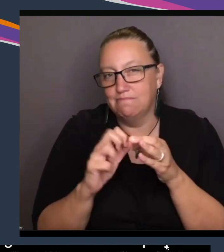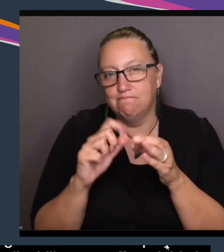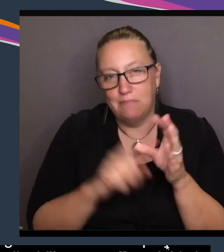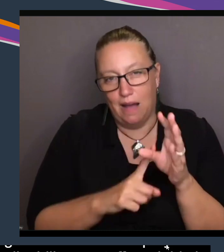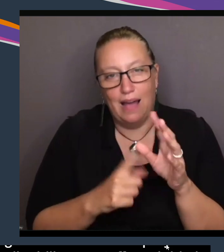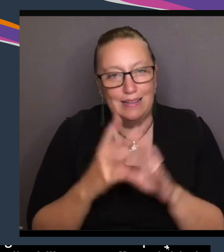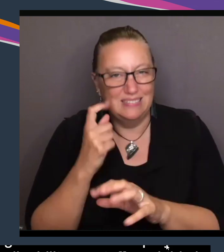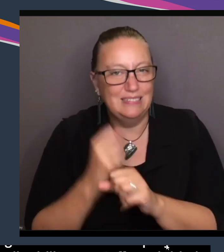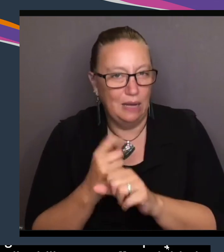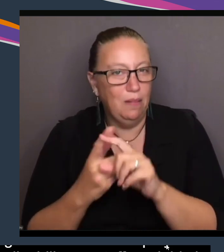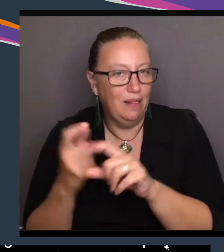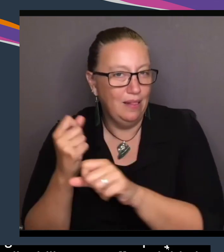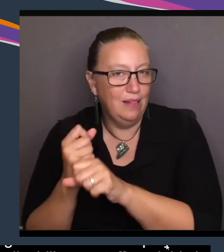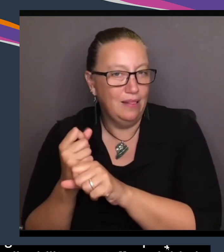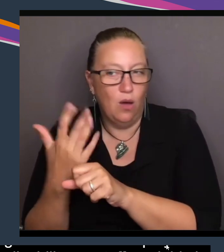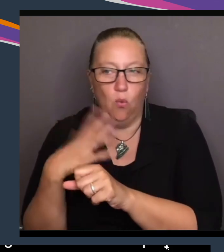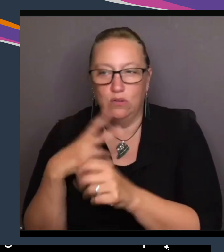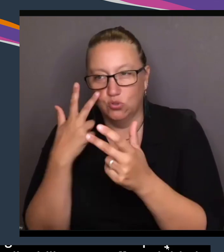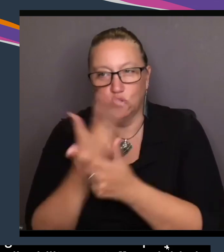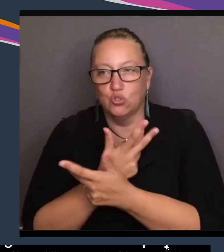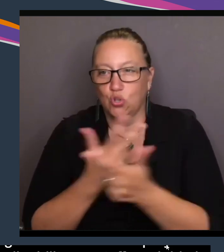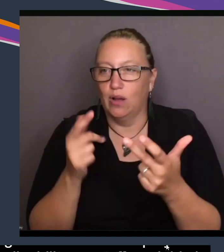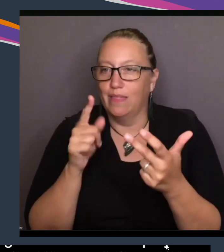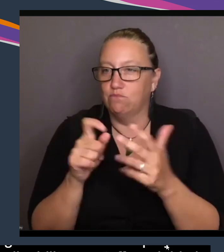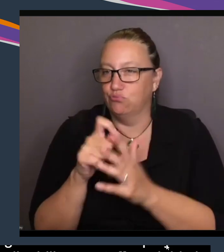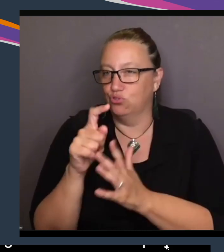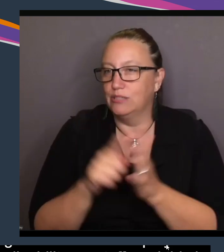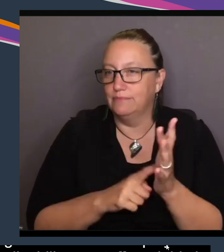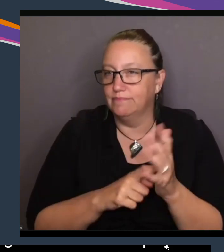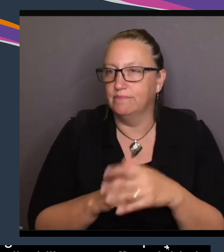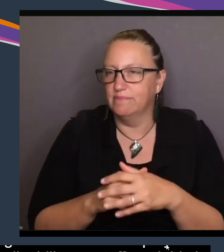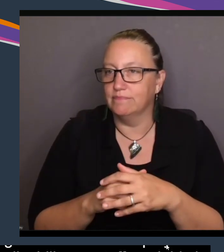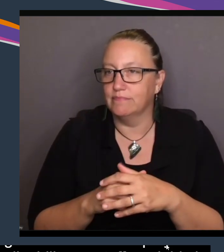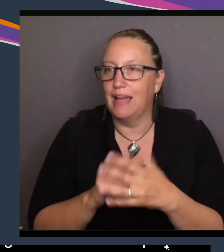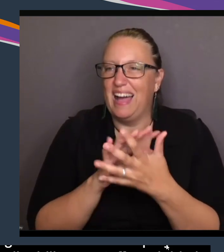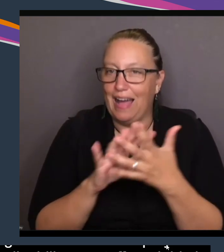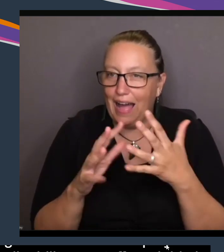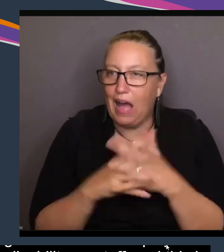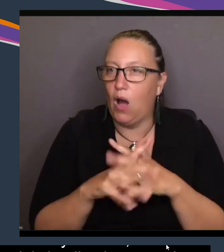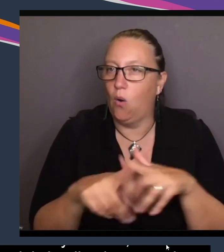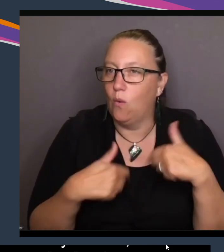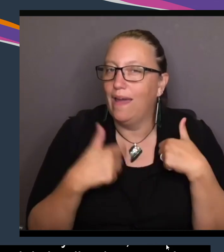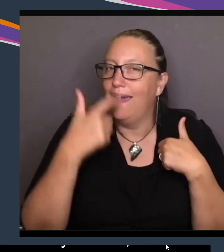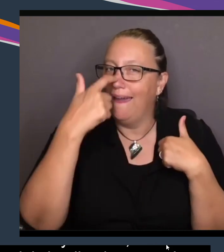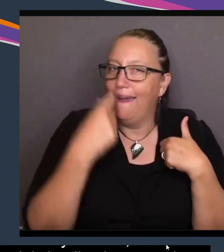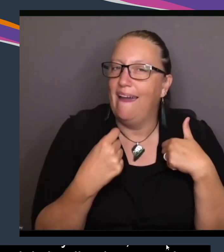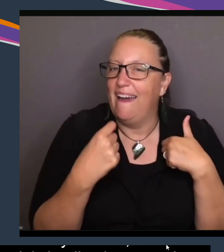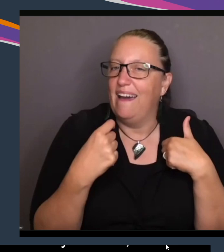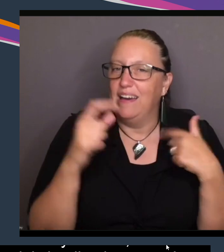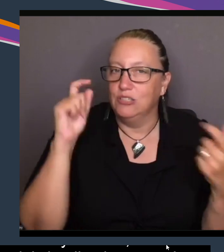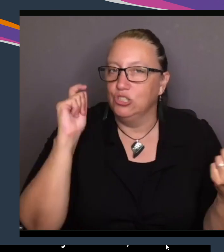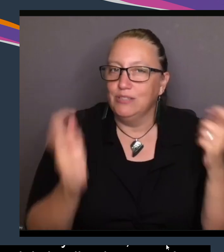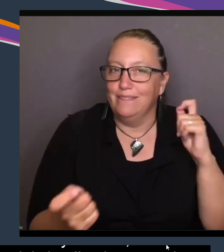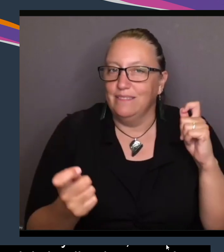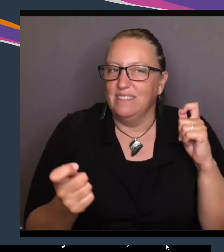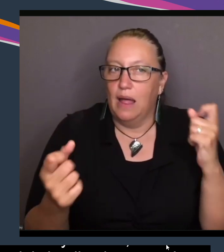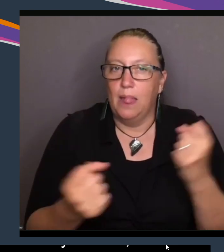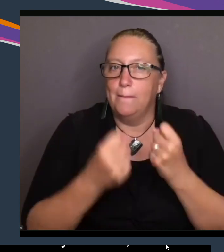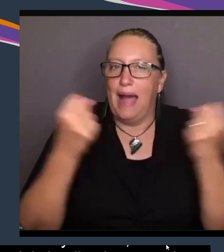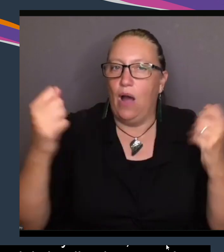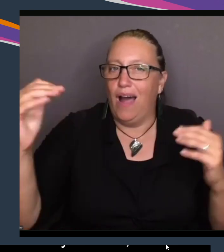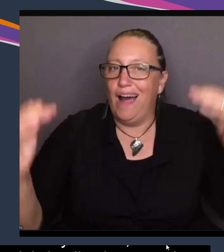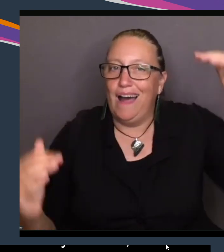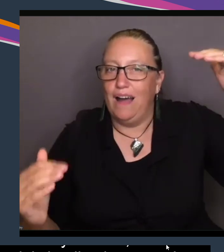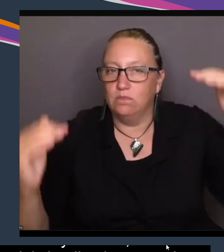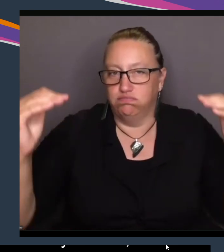showcase those projects that are actually really trying to shift that power balance. And some of those big institutional structures, like